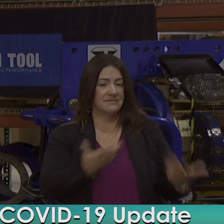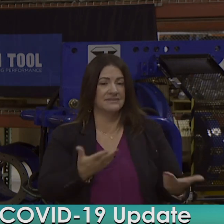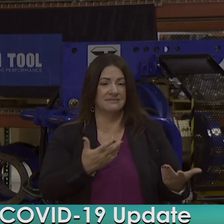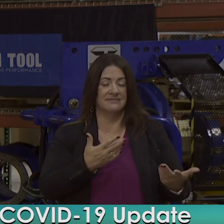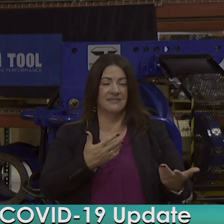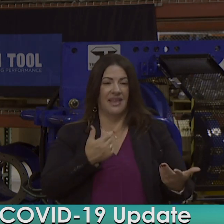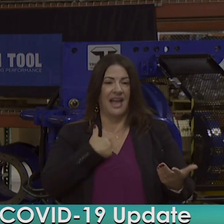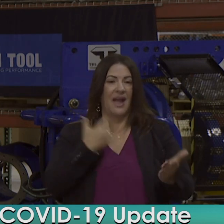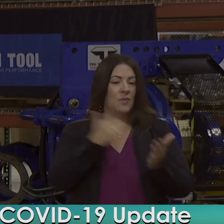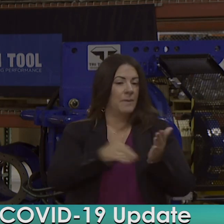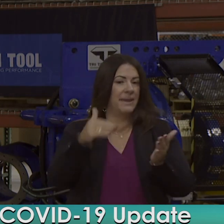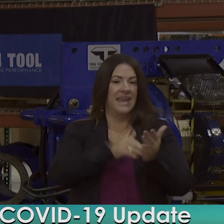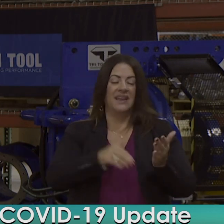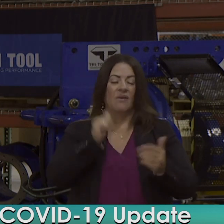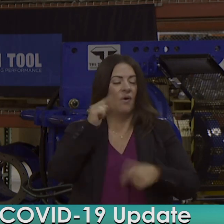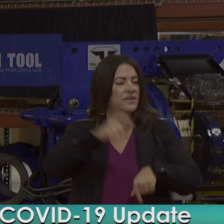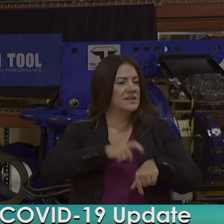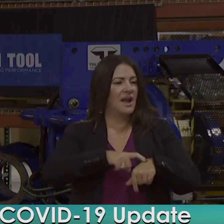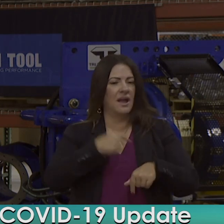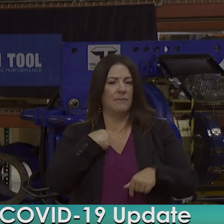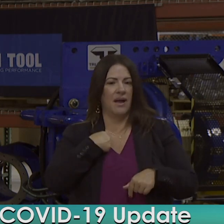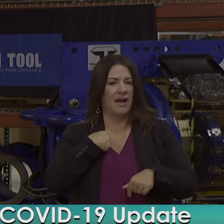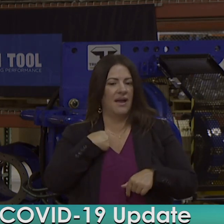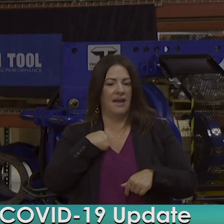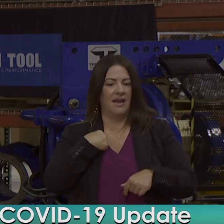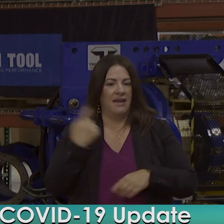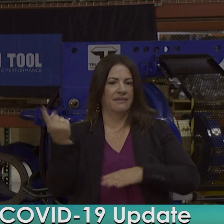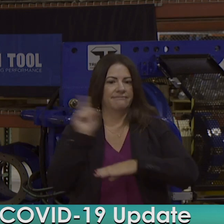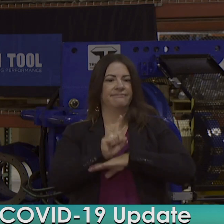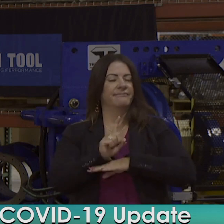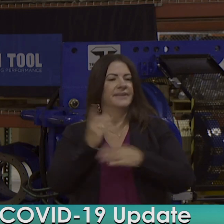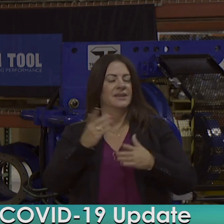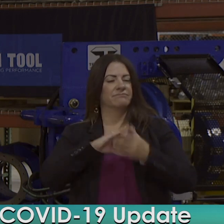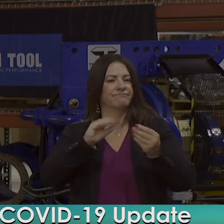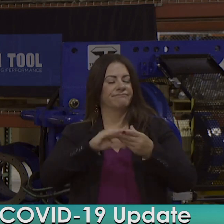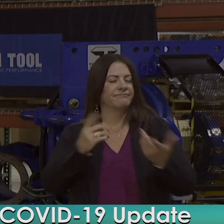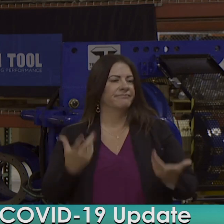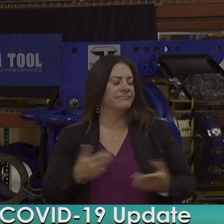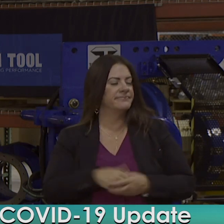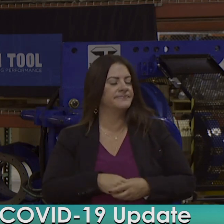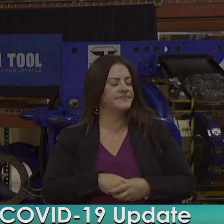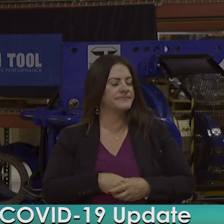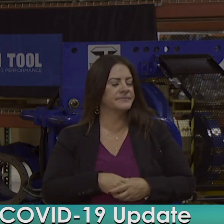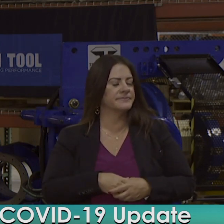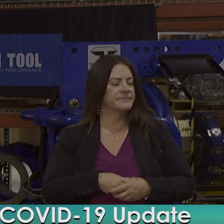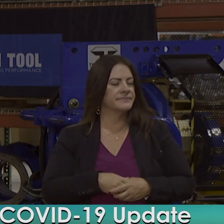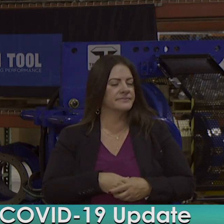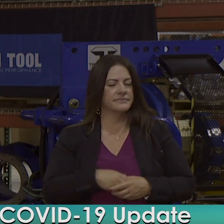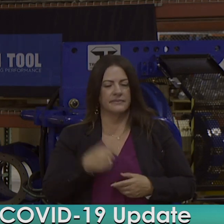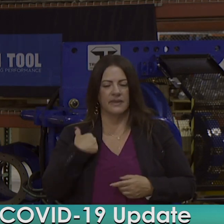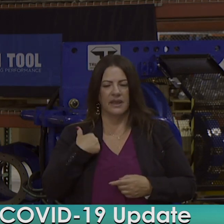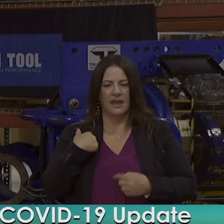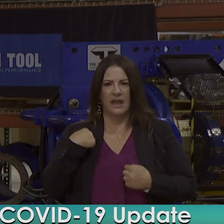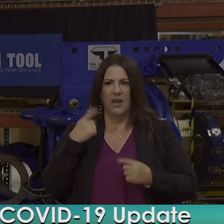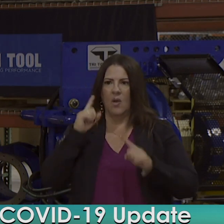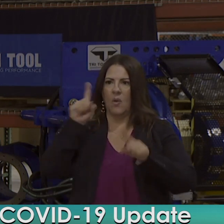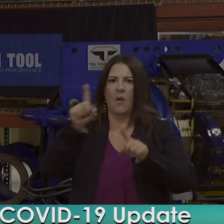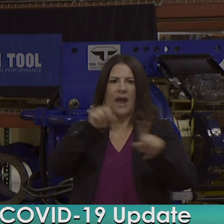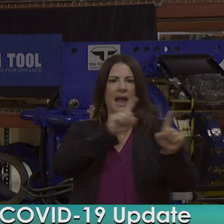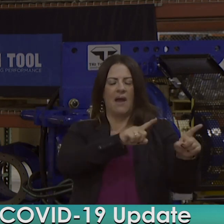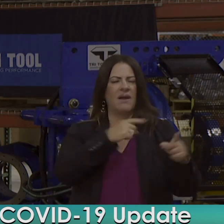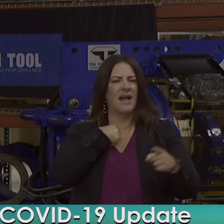enough, and I've repeated that on every opportunity, every occasion that I've been in public.